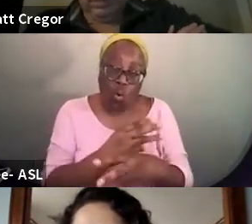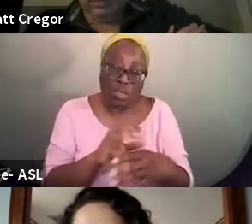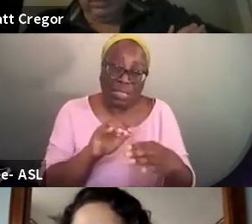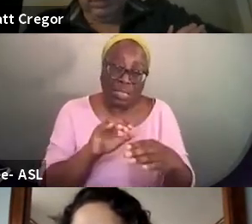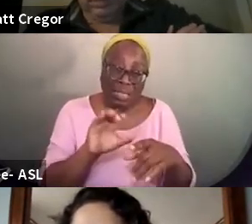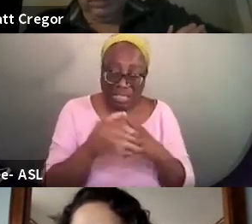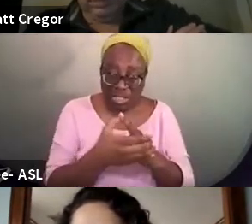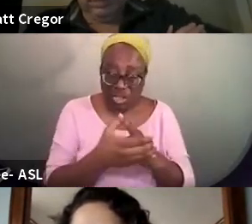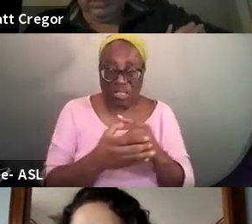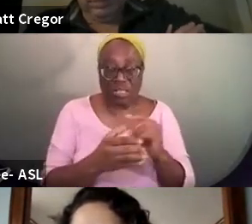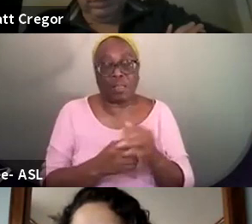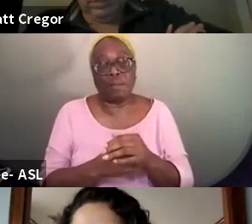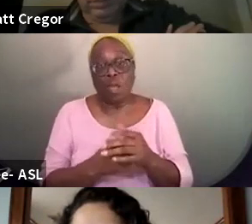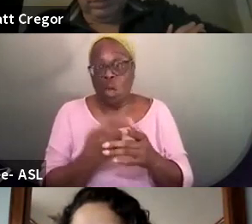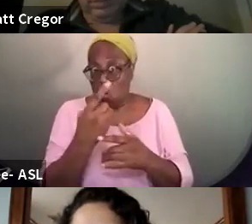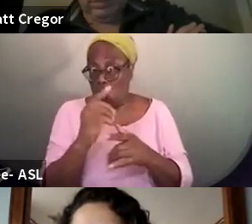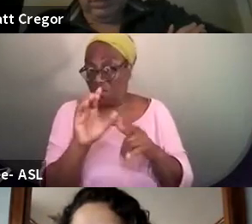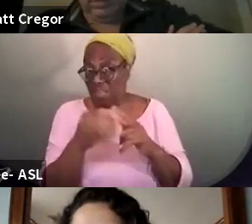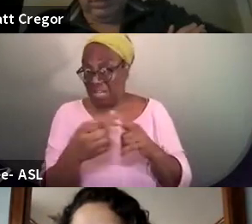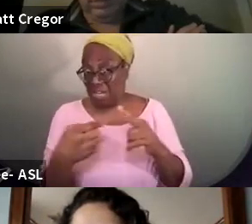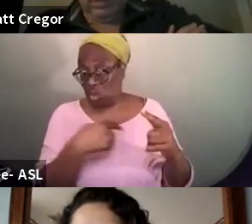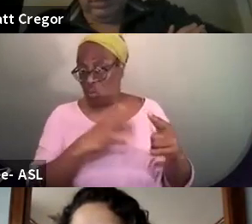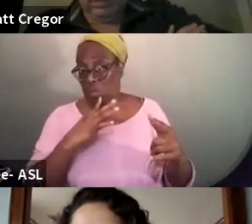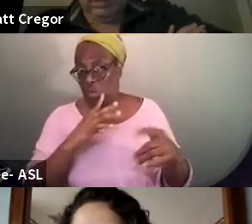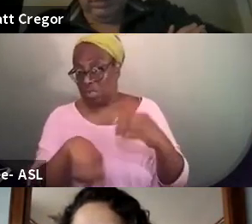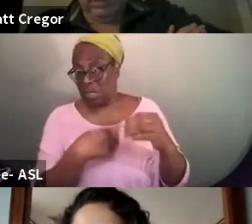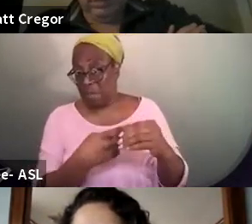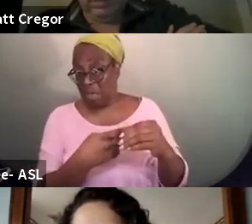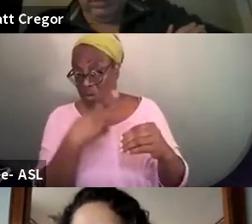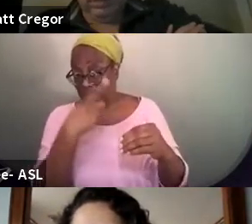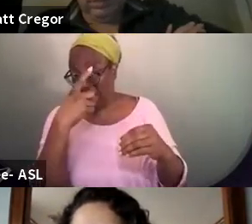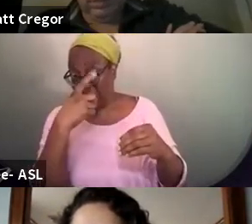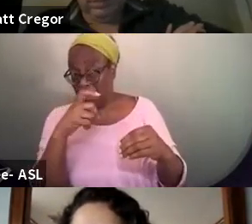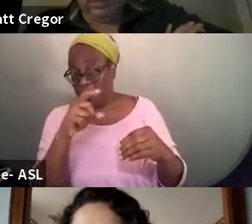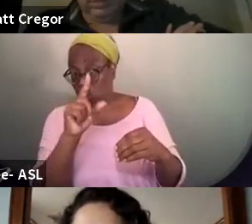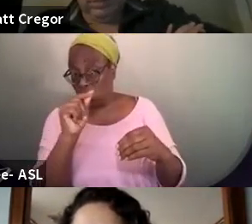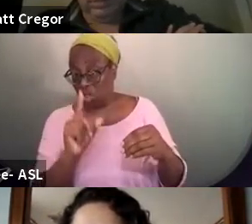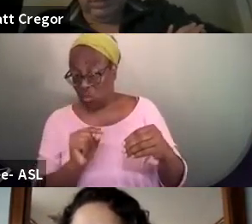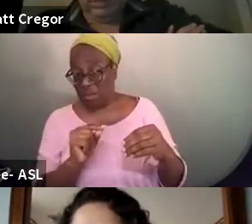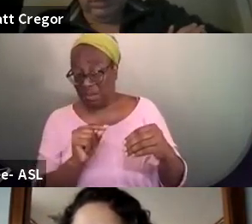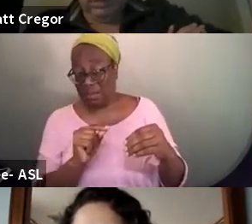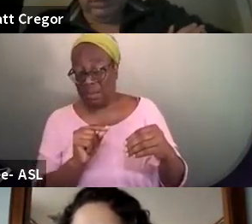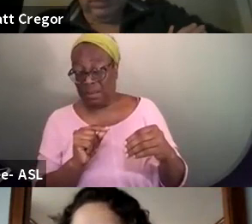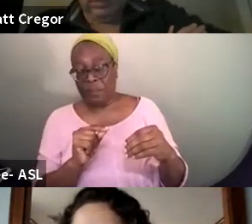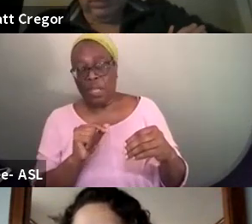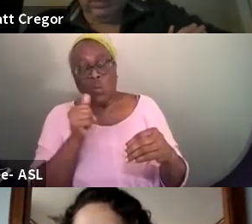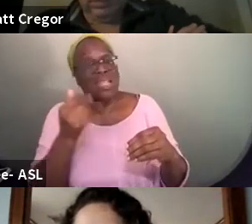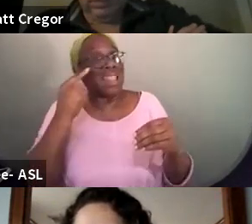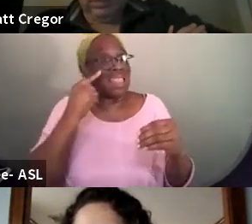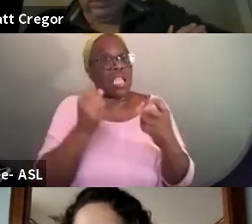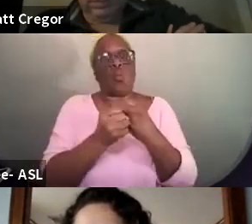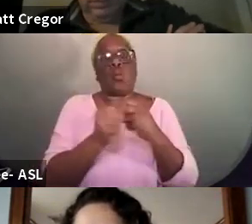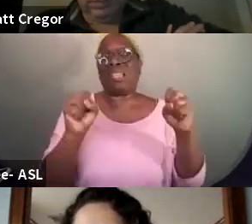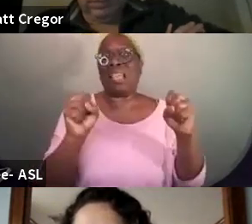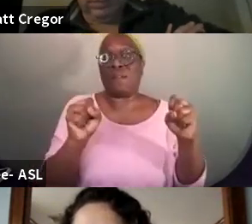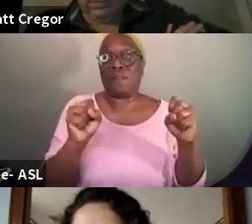accuracy, one of the conditions we were talking about in the summer of 2020 is we didn't think it was safe